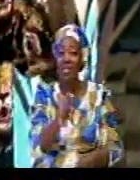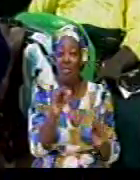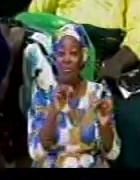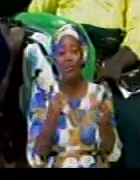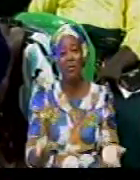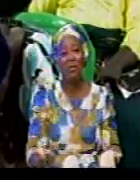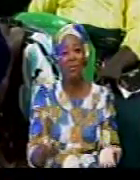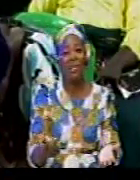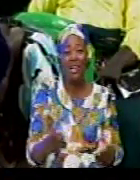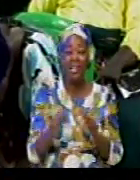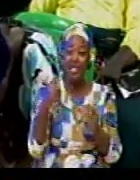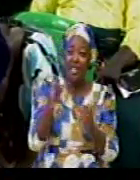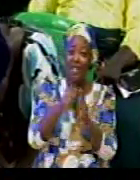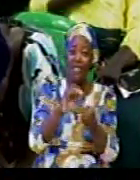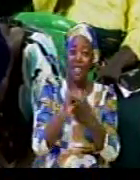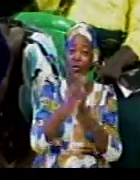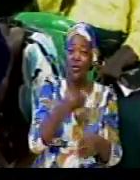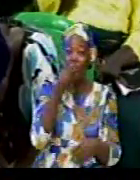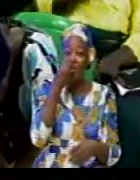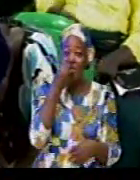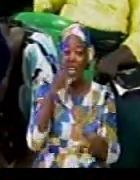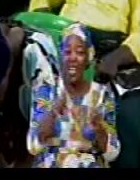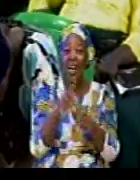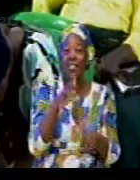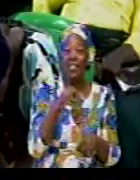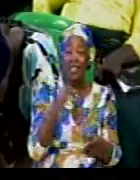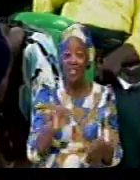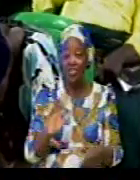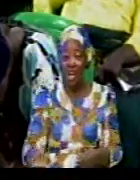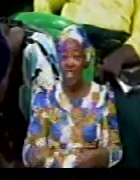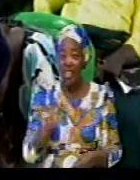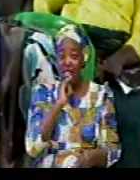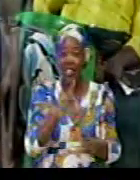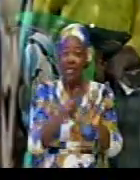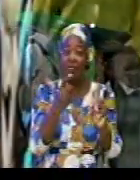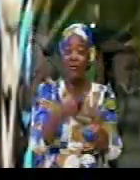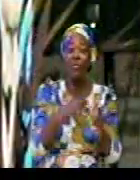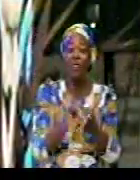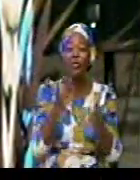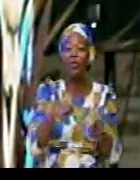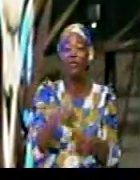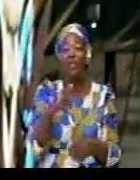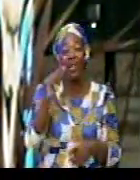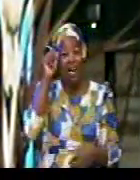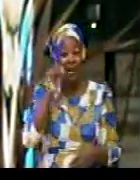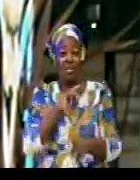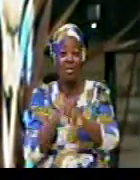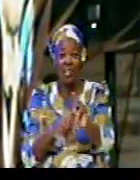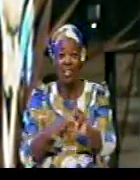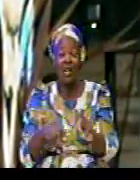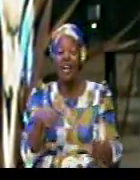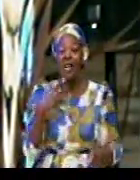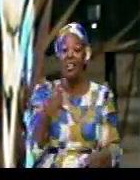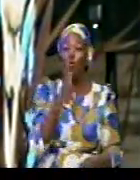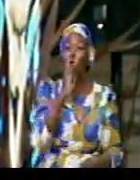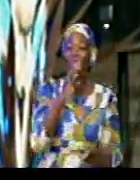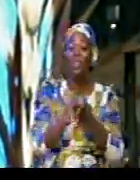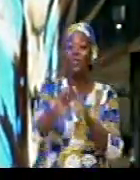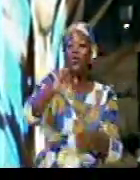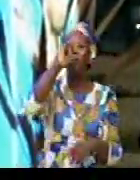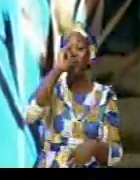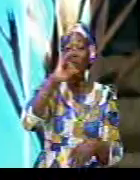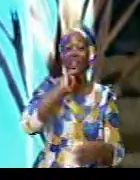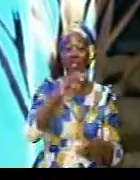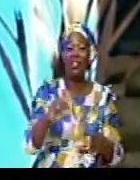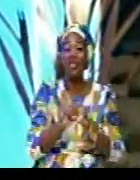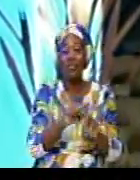The rice you take as a child, is it different from the rice adult people take? The water